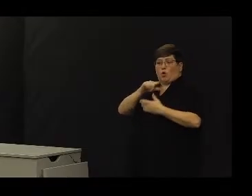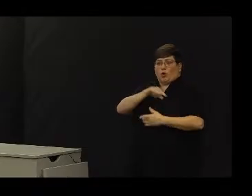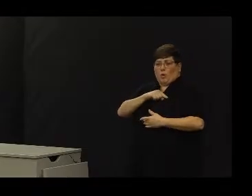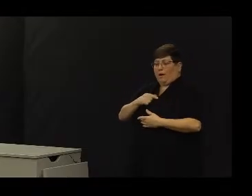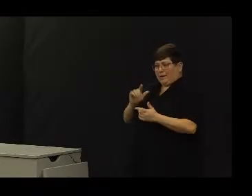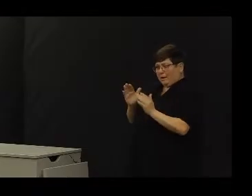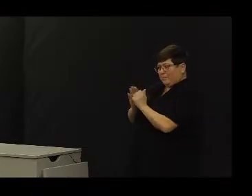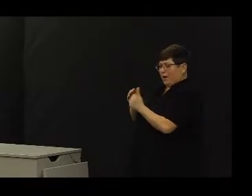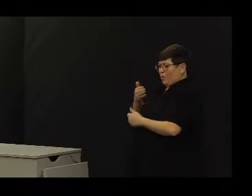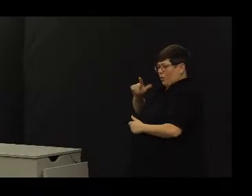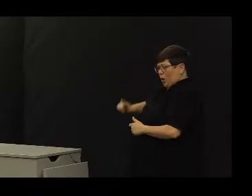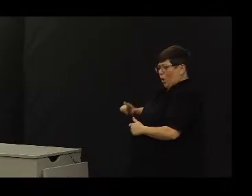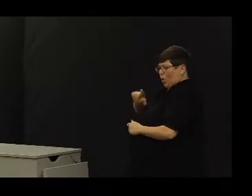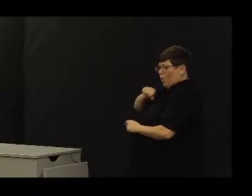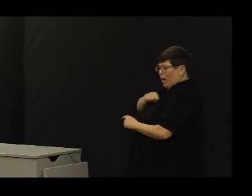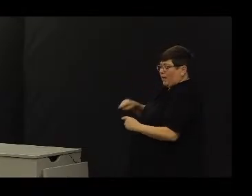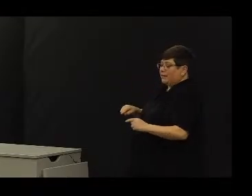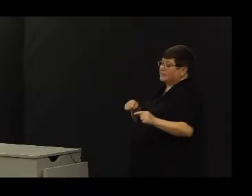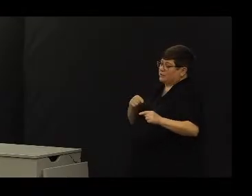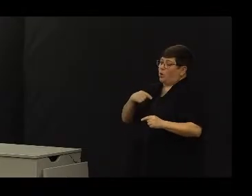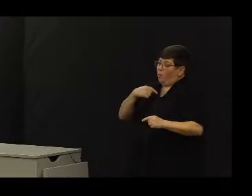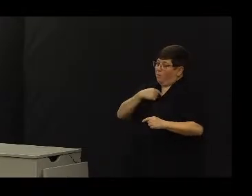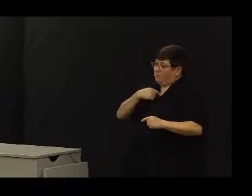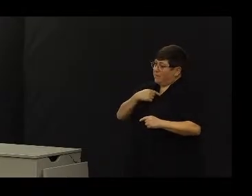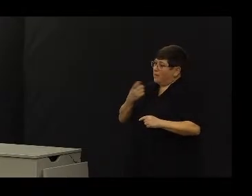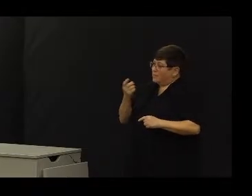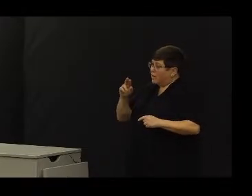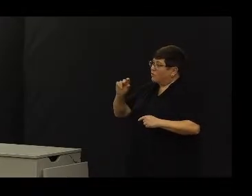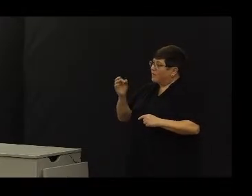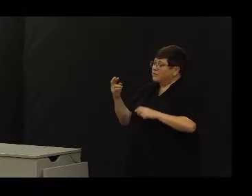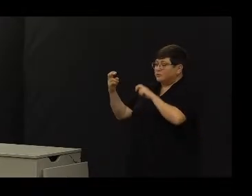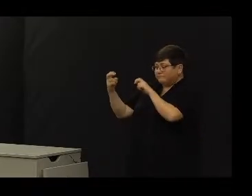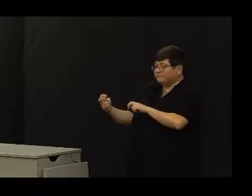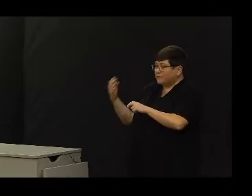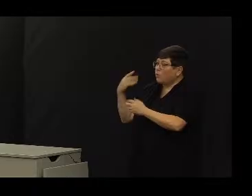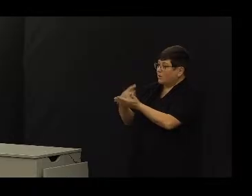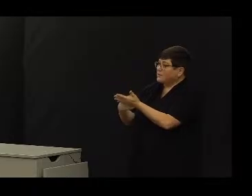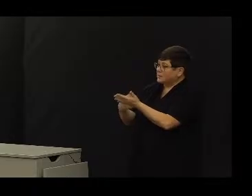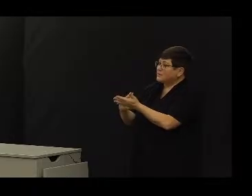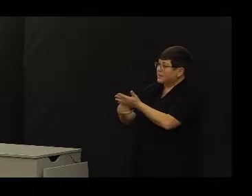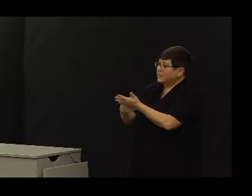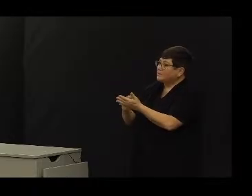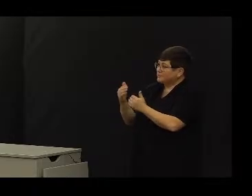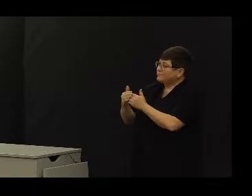like. So that's something that Dr. Fletcher and I definitely plan on sitting down and discussing further.